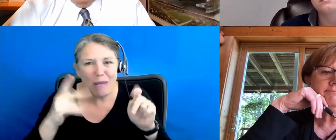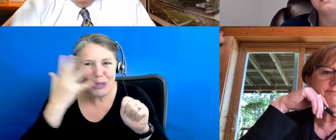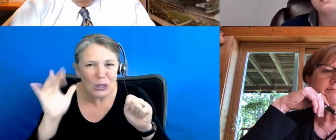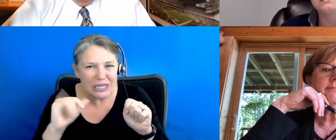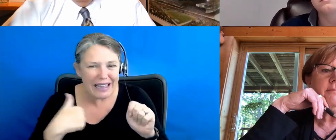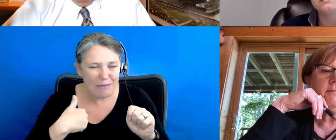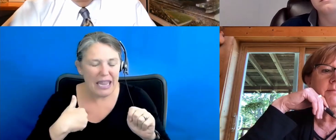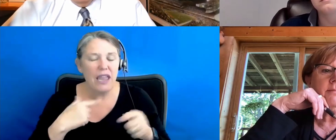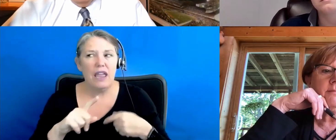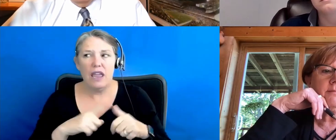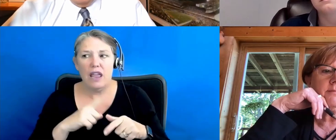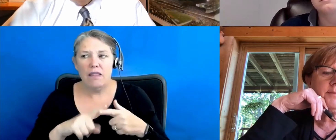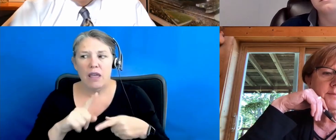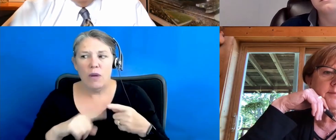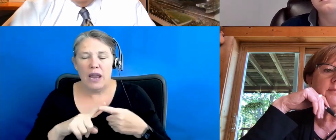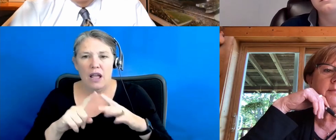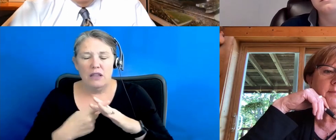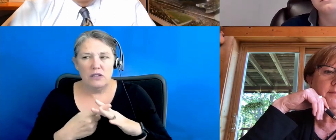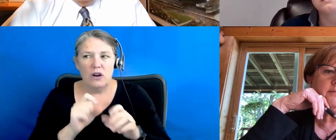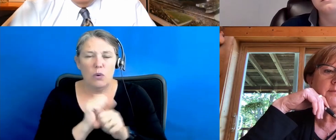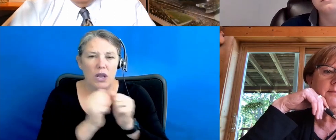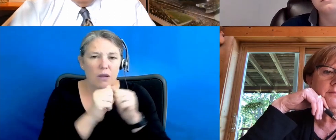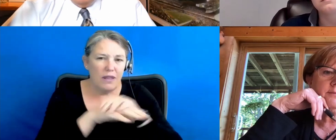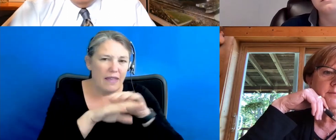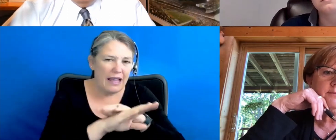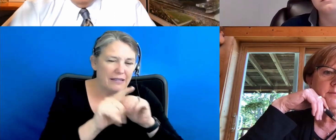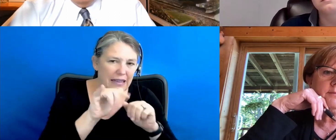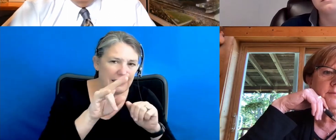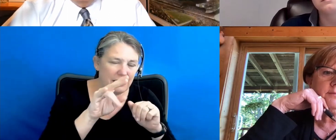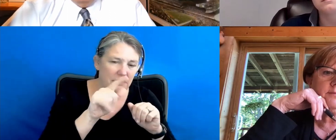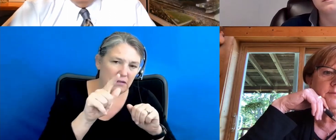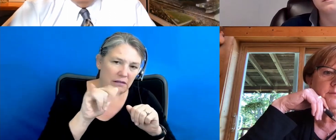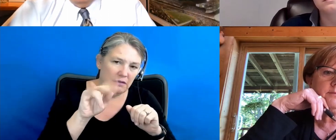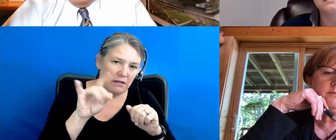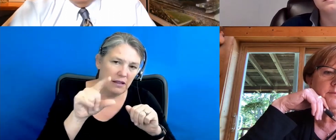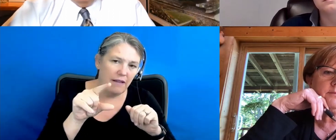affiliating with Access Living, they